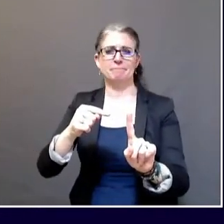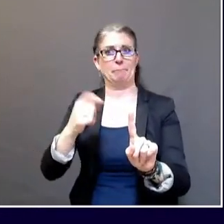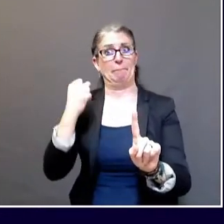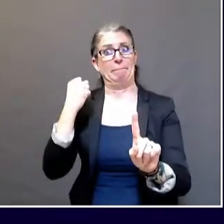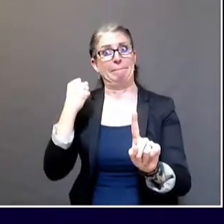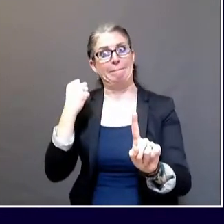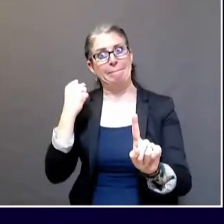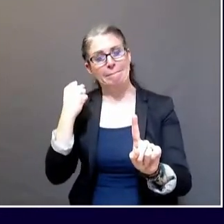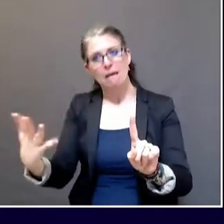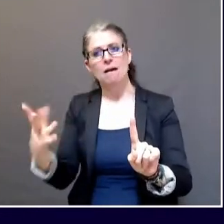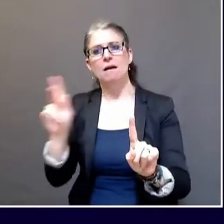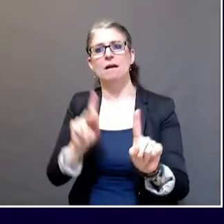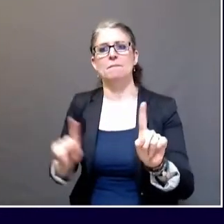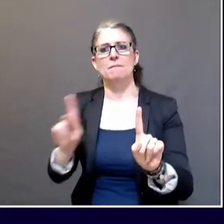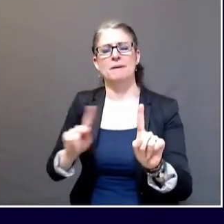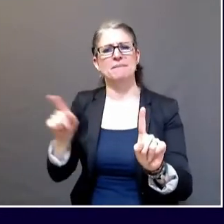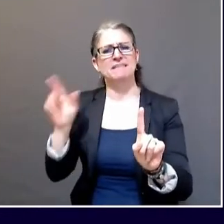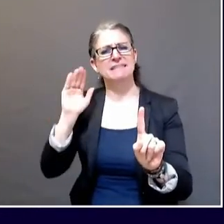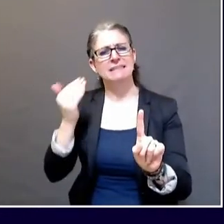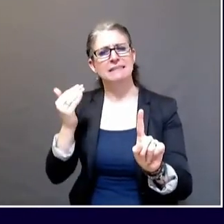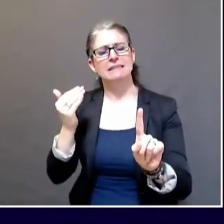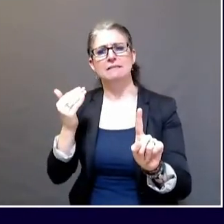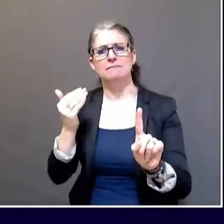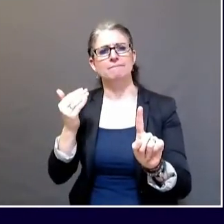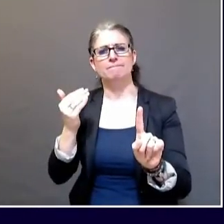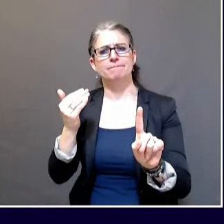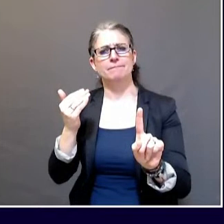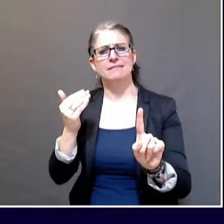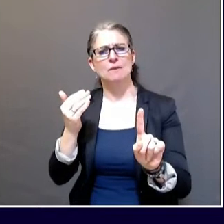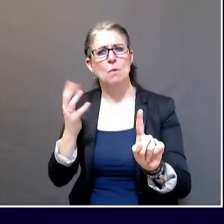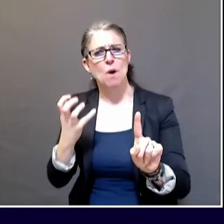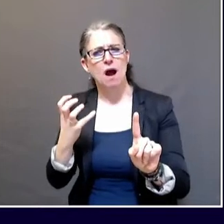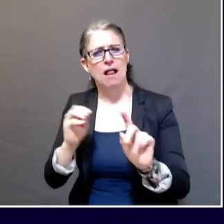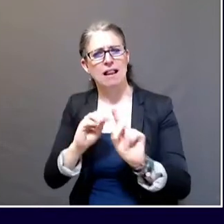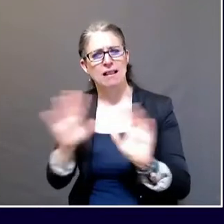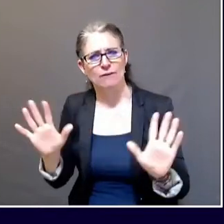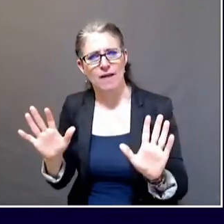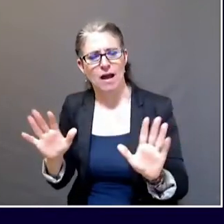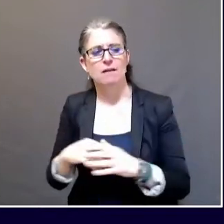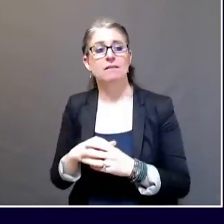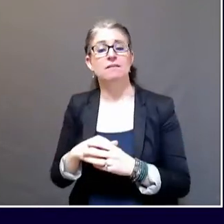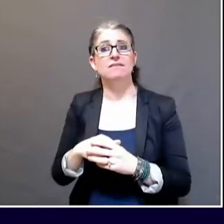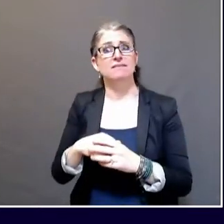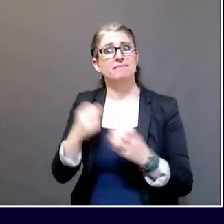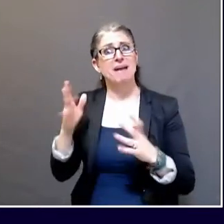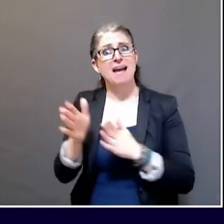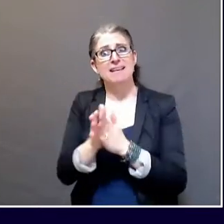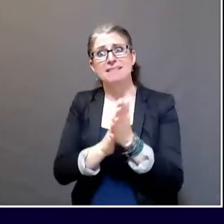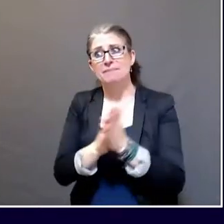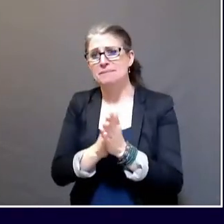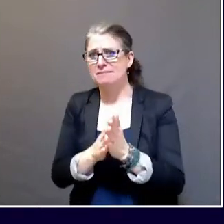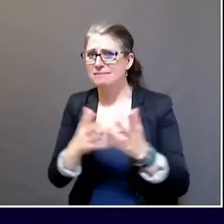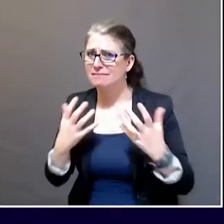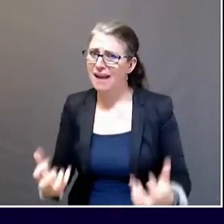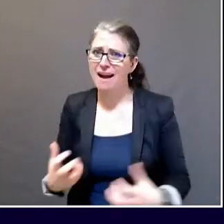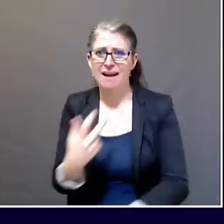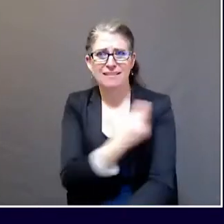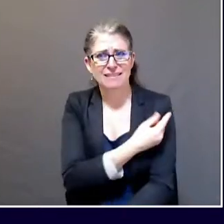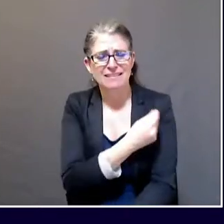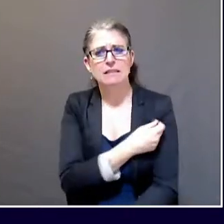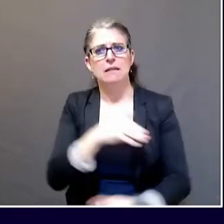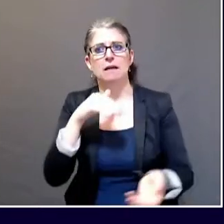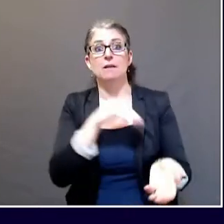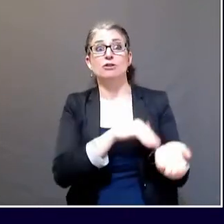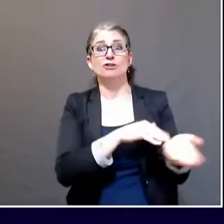certain providers, that there's just a little bit of confusion. I just want to clarify, the original directive was to sort of wait